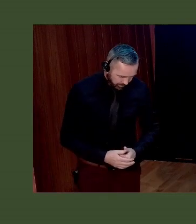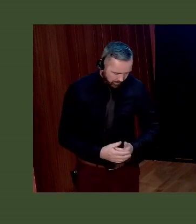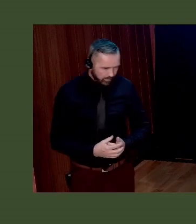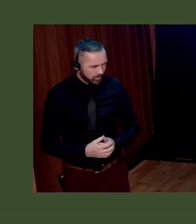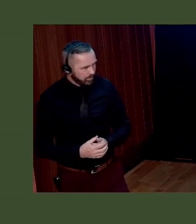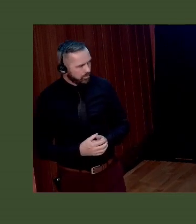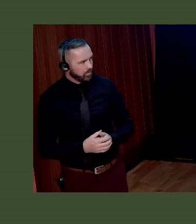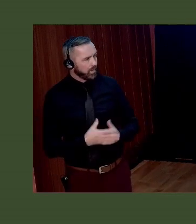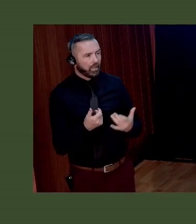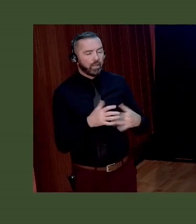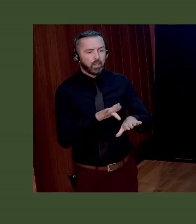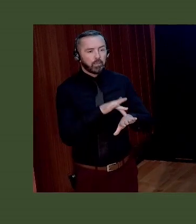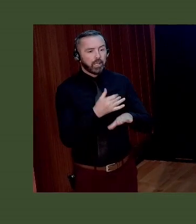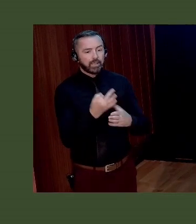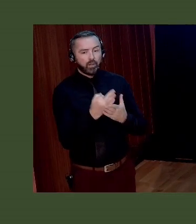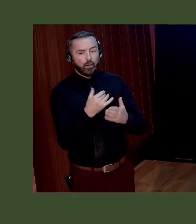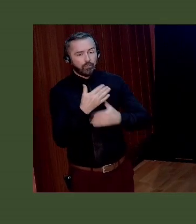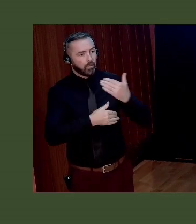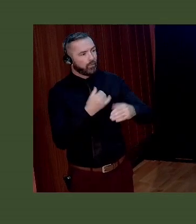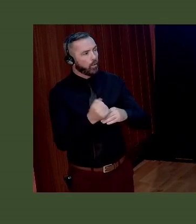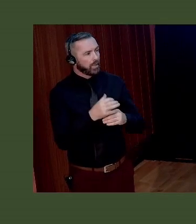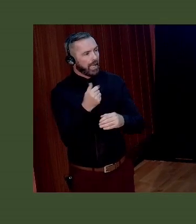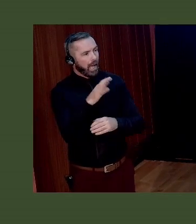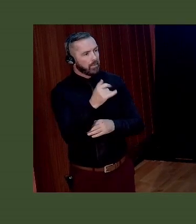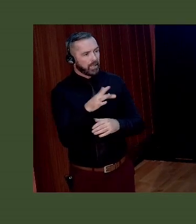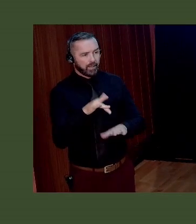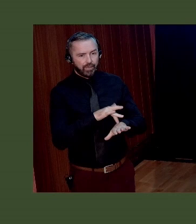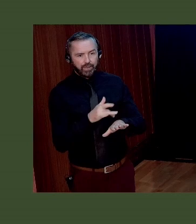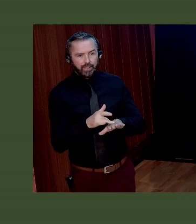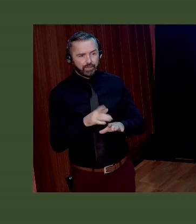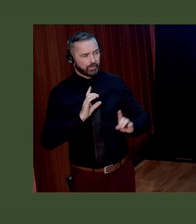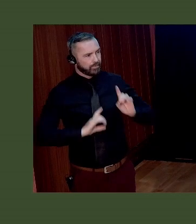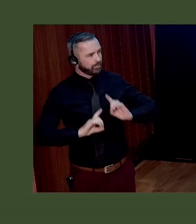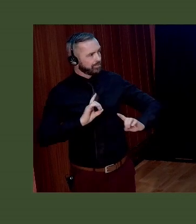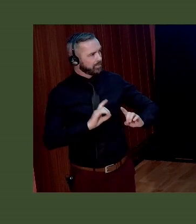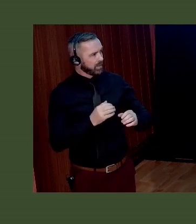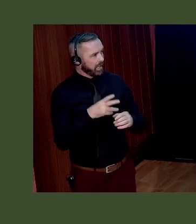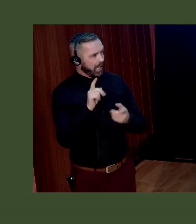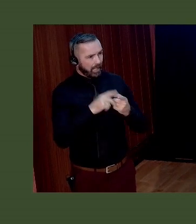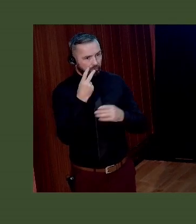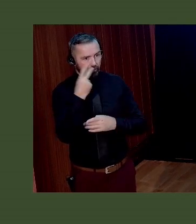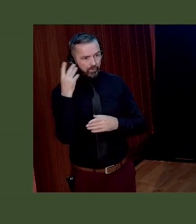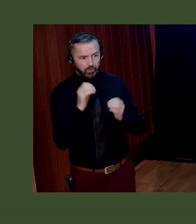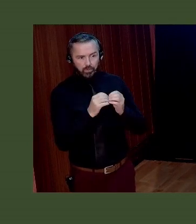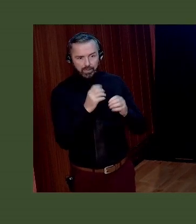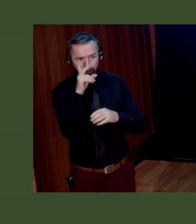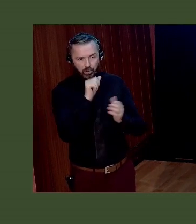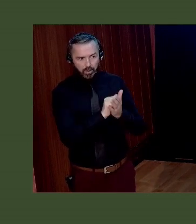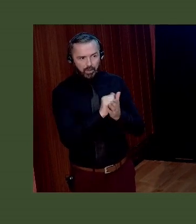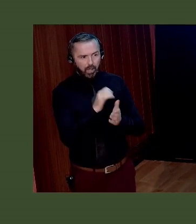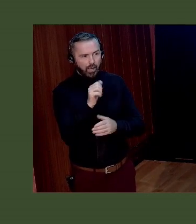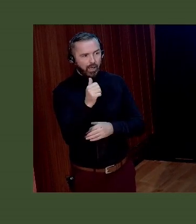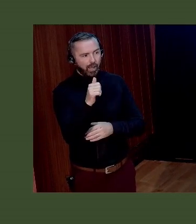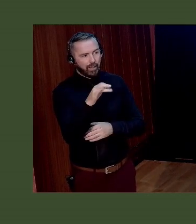Plays were regularly performed in the Abbey Theatre, and there were reviews in Irish of them in the media. For instance, Eileen Niacoshala mentioned in the